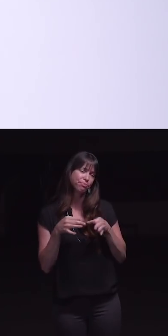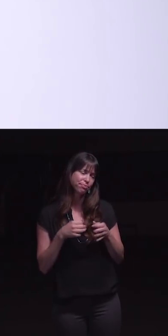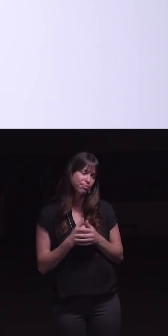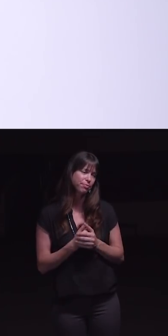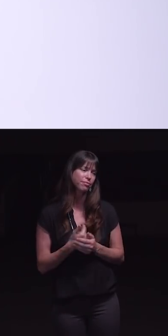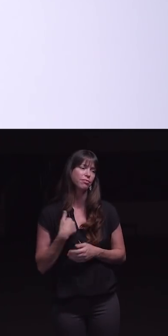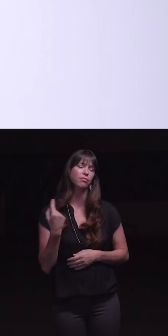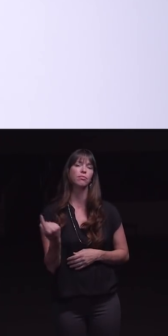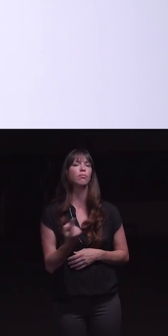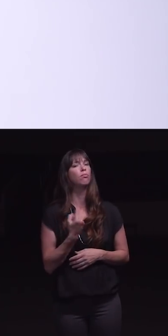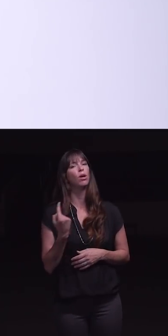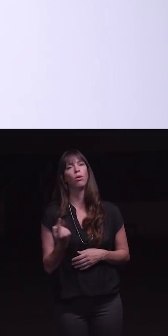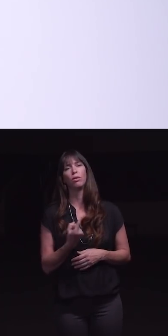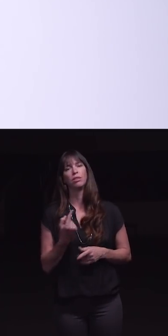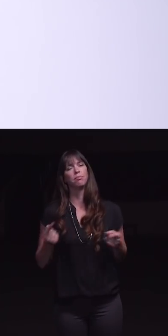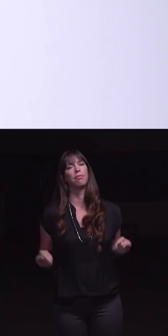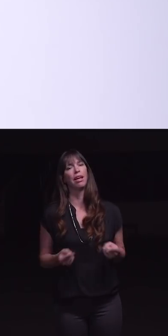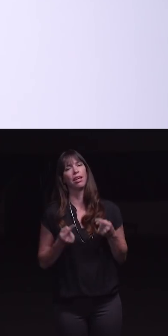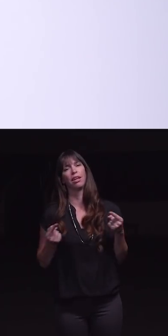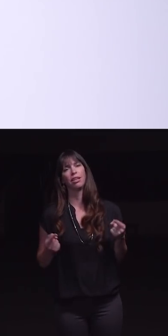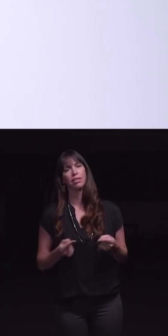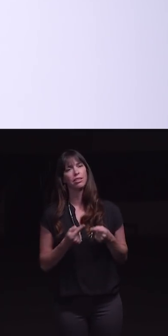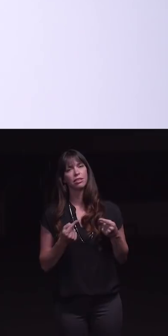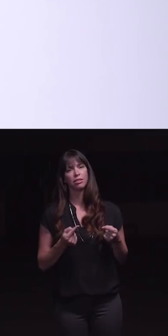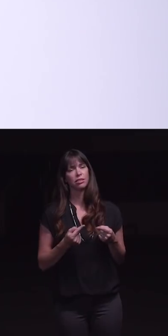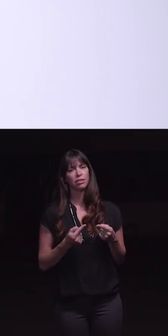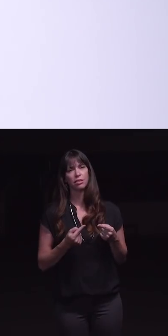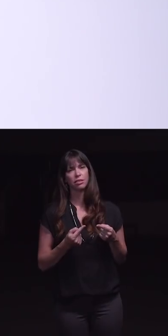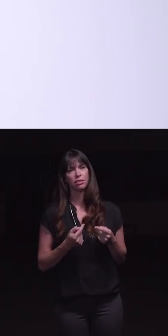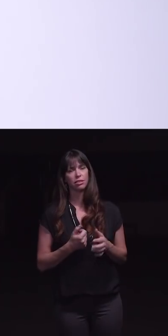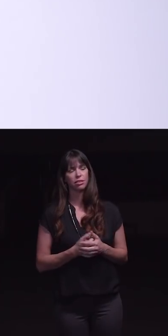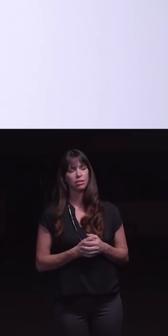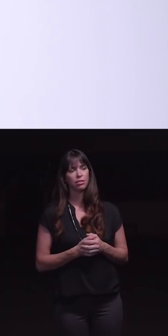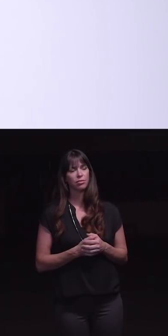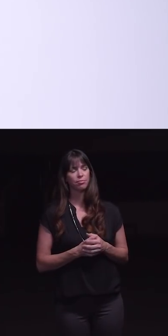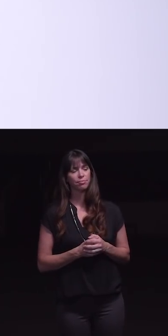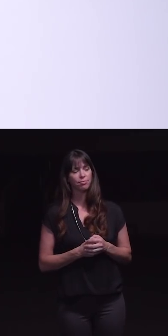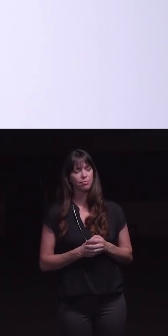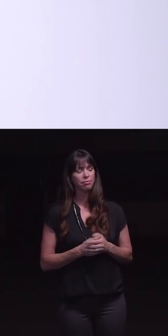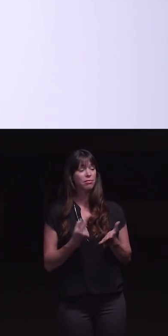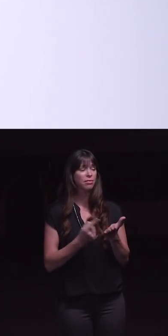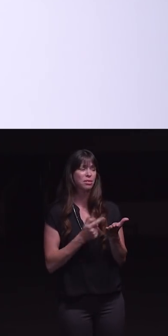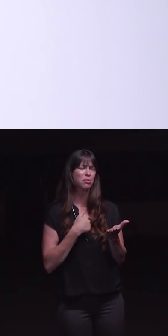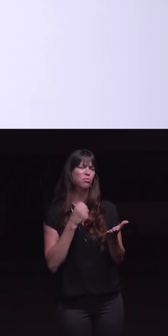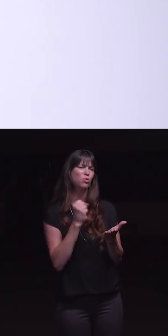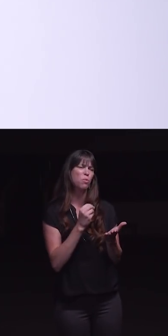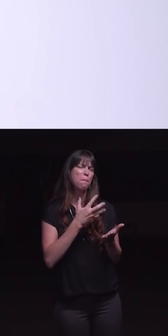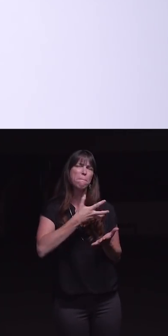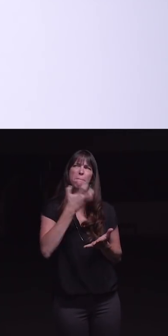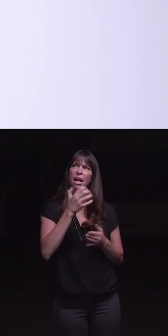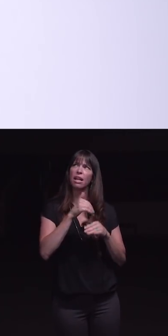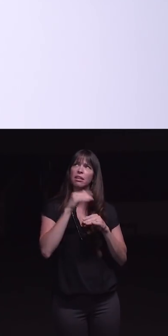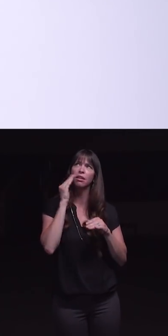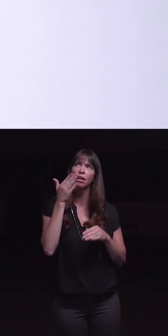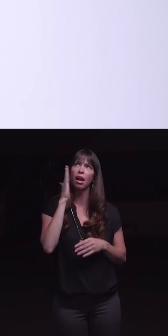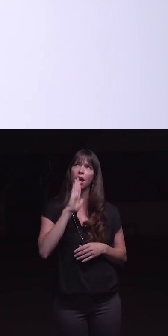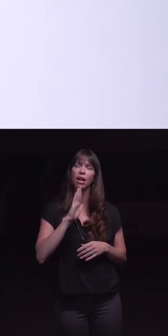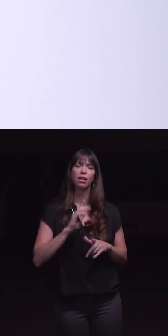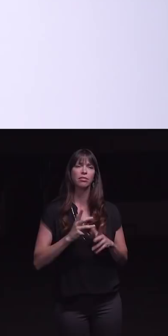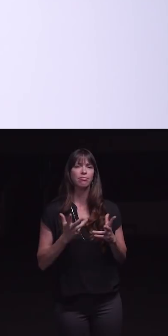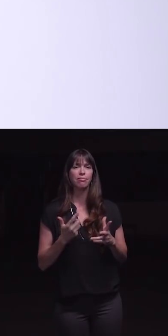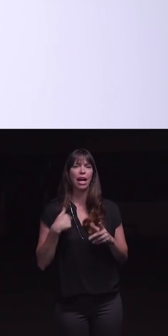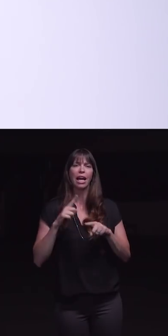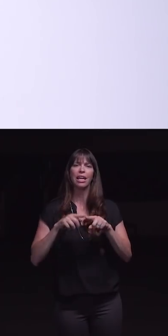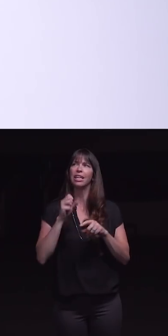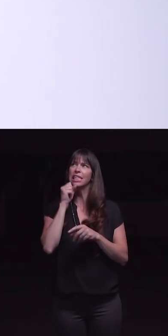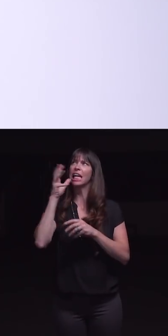I am always in pain. And sometimes I'm so mad at God,